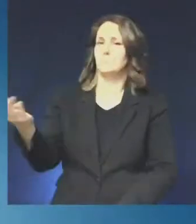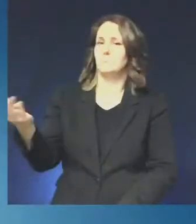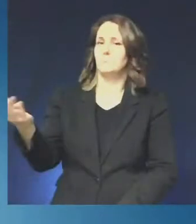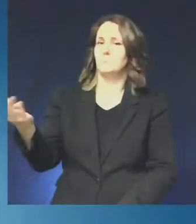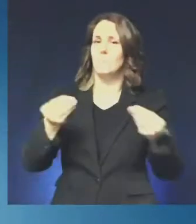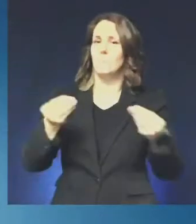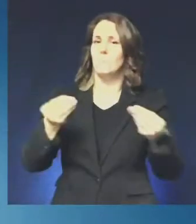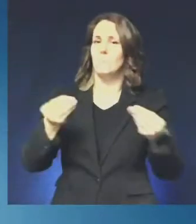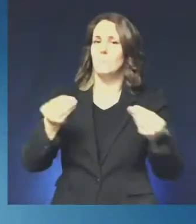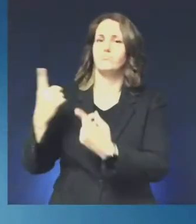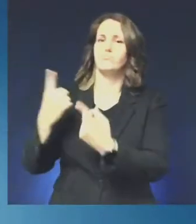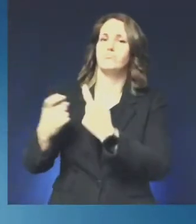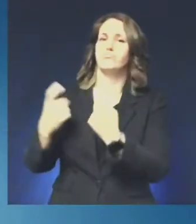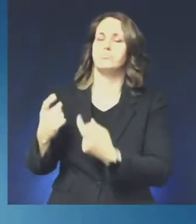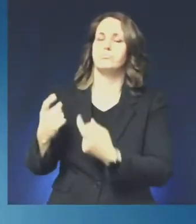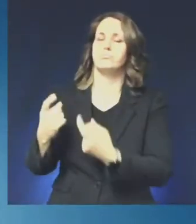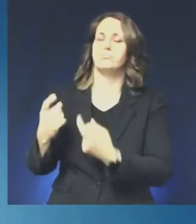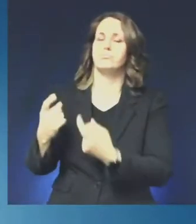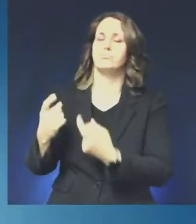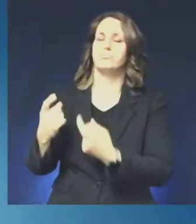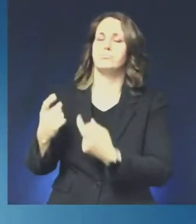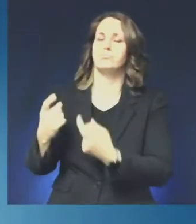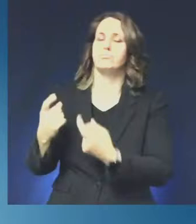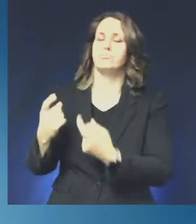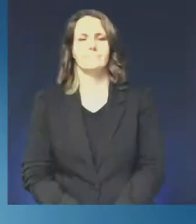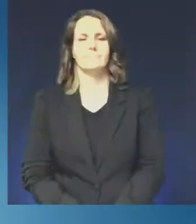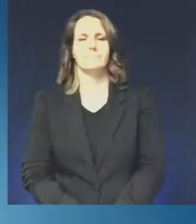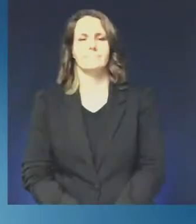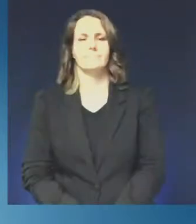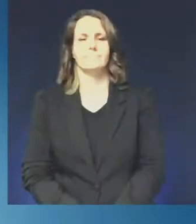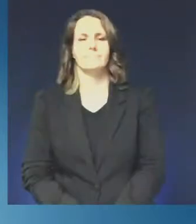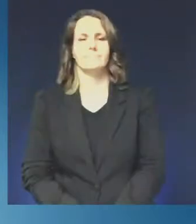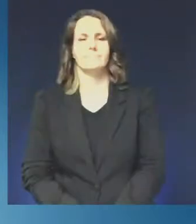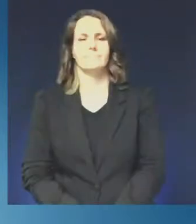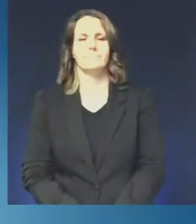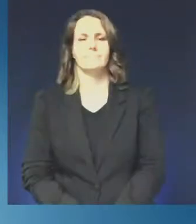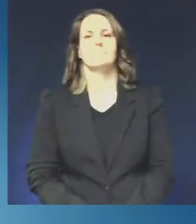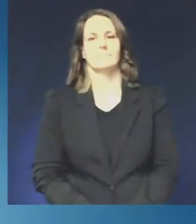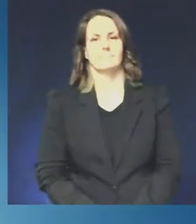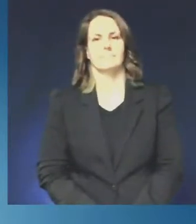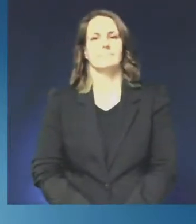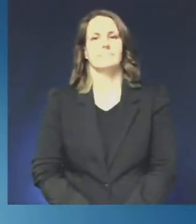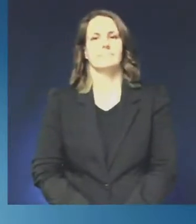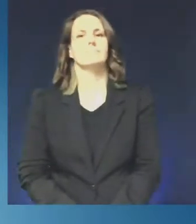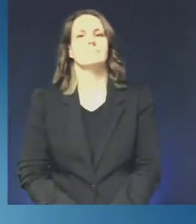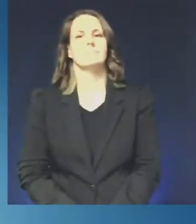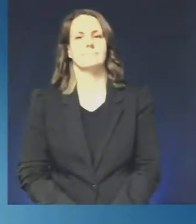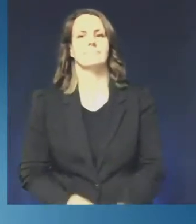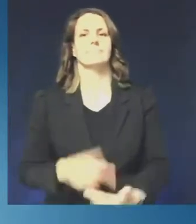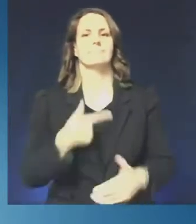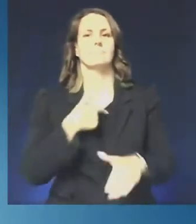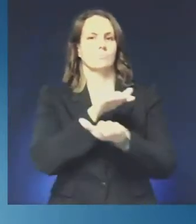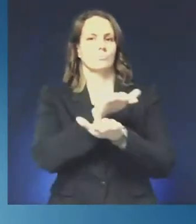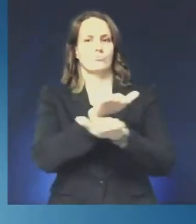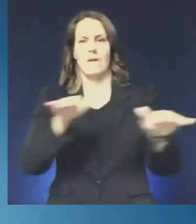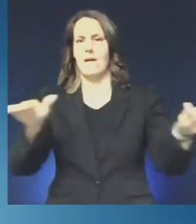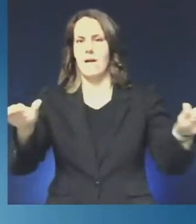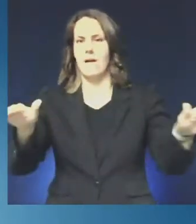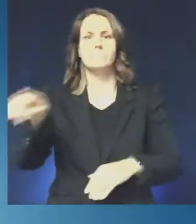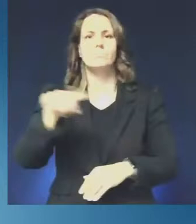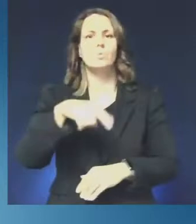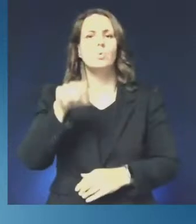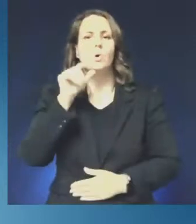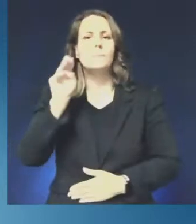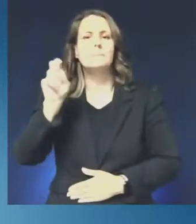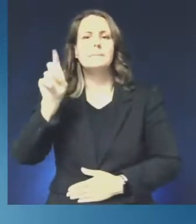we will now take your questions. A reminder to maintain audio quality. Please remain muted until it is time to ask your question. If you're able to do